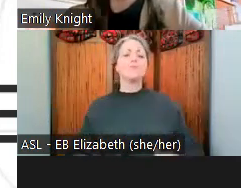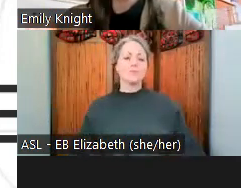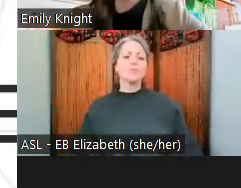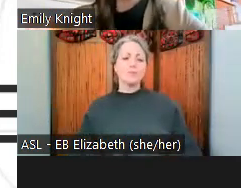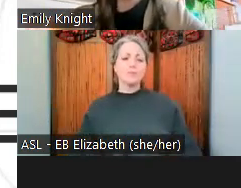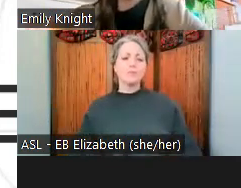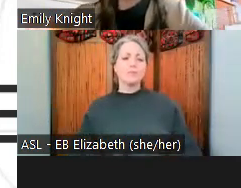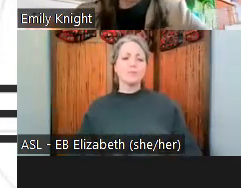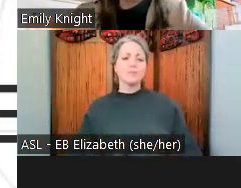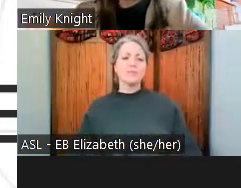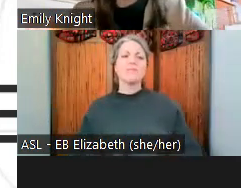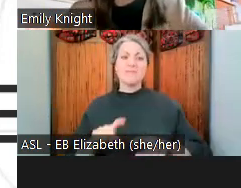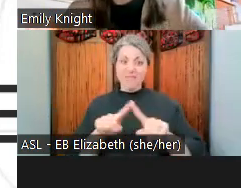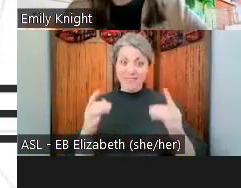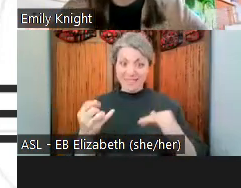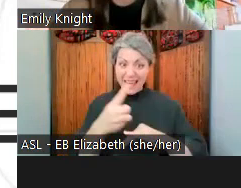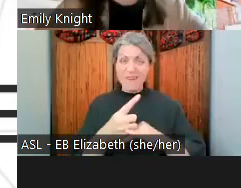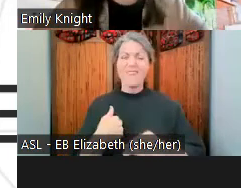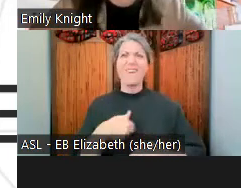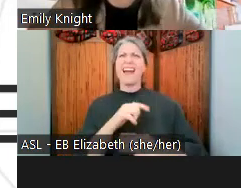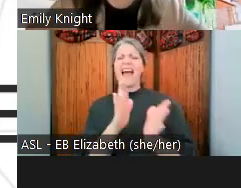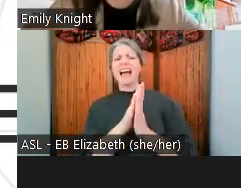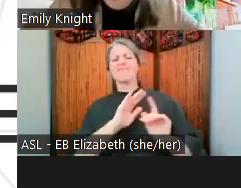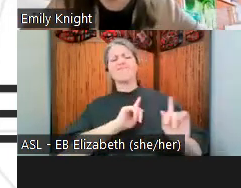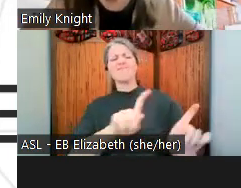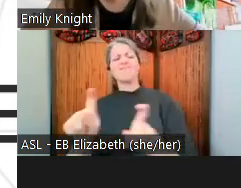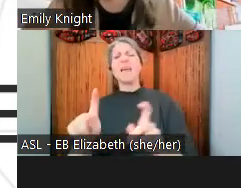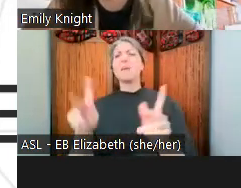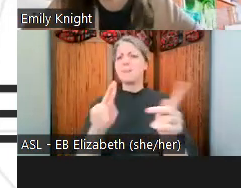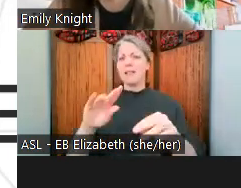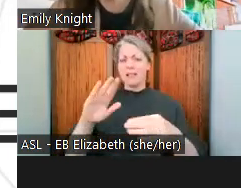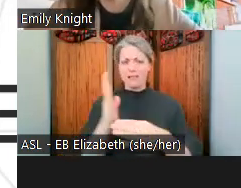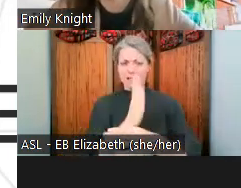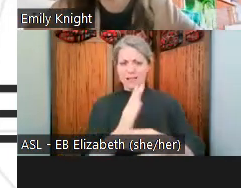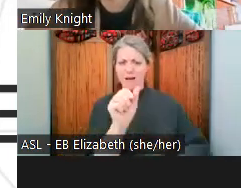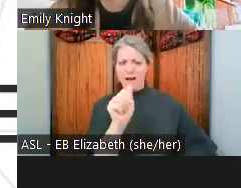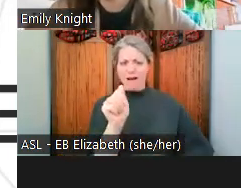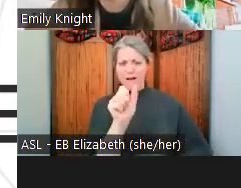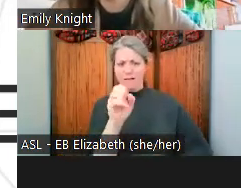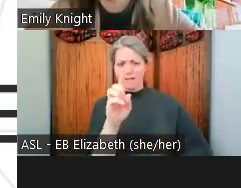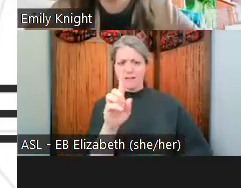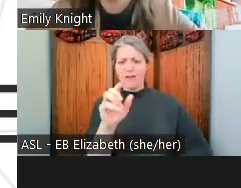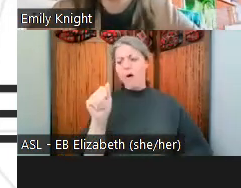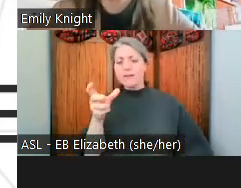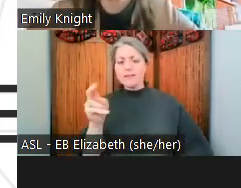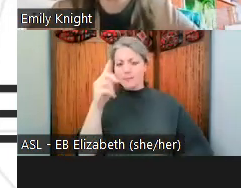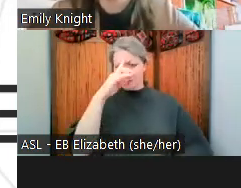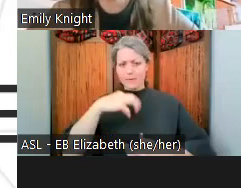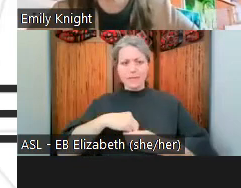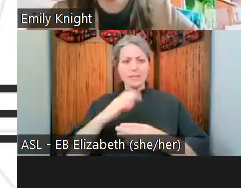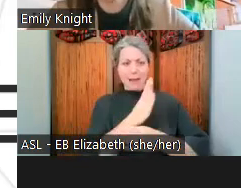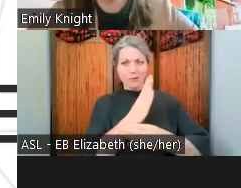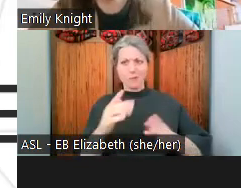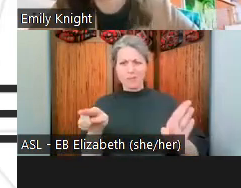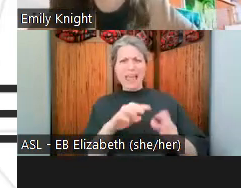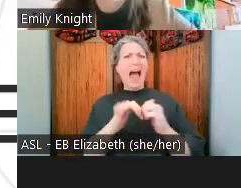Today, though, we are going to ask how people on the autism spectrum may see the world differently as well, but we are going to actually ask that question in a much more